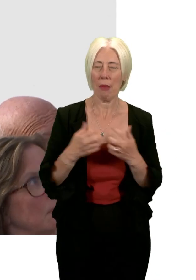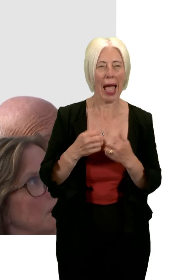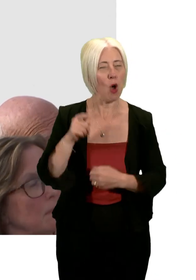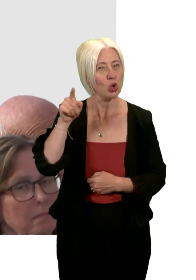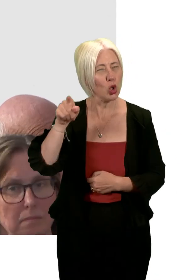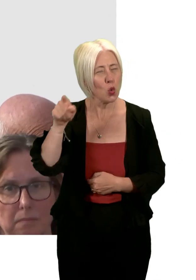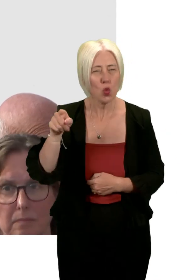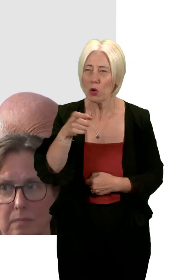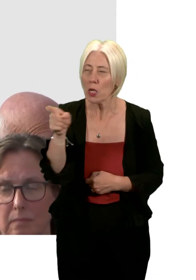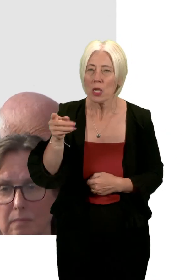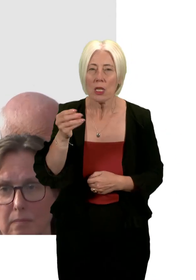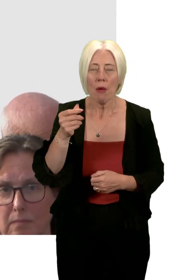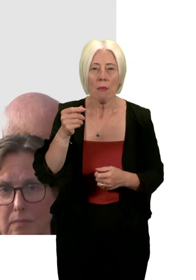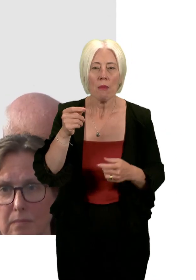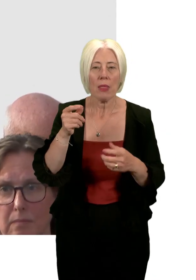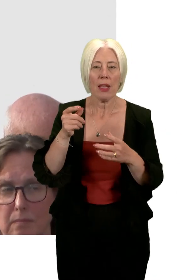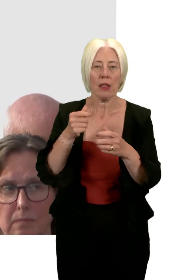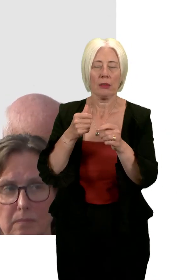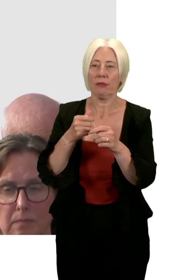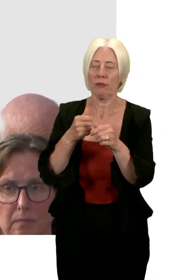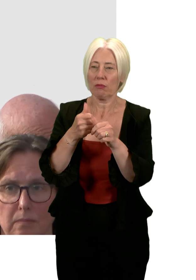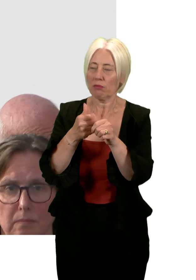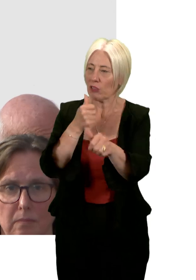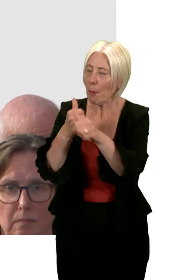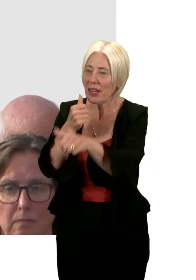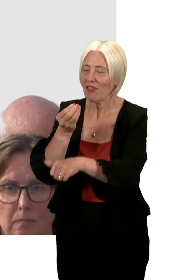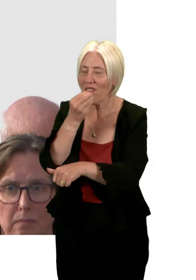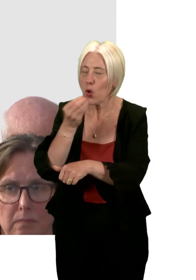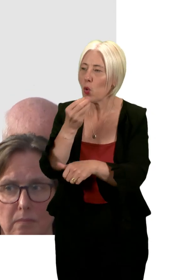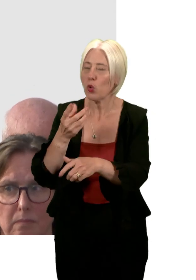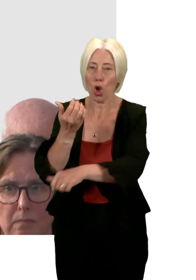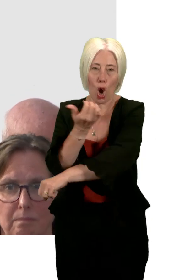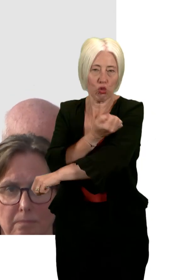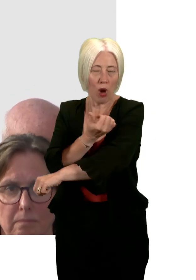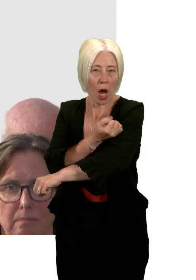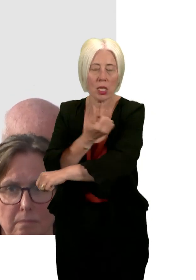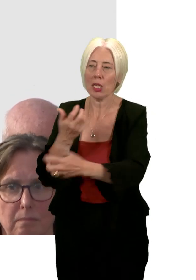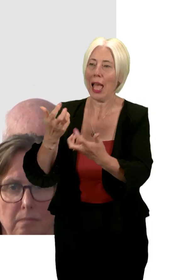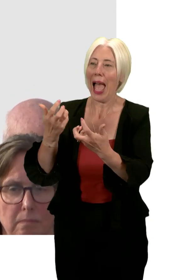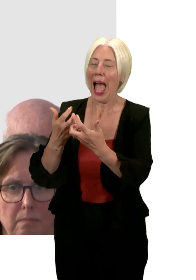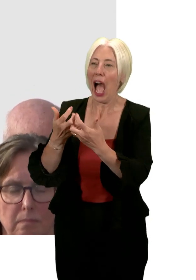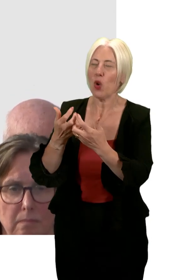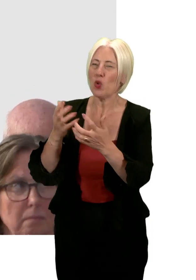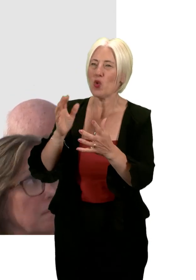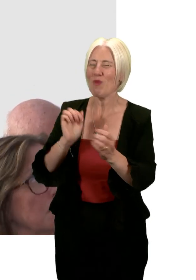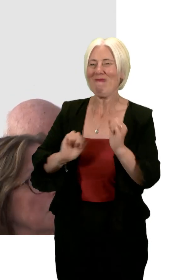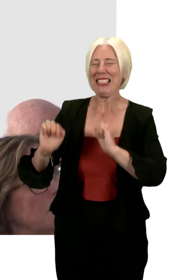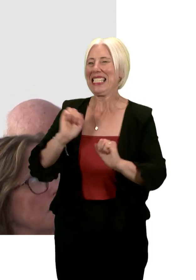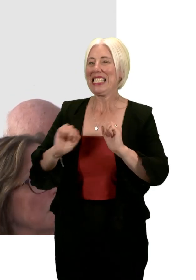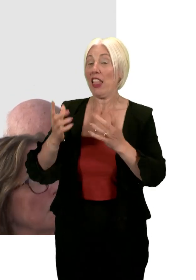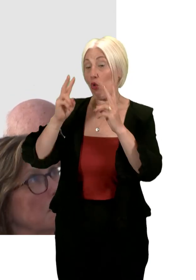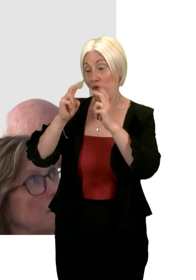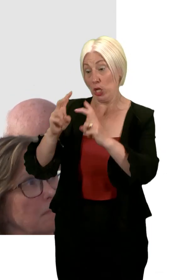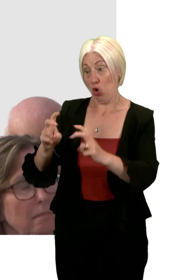handle food companies and drug companies funding research to try and prove their point? How do you make sure that that research today